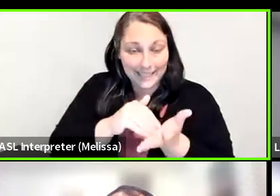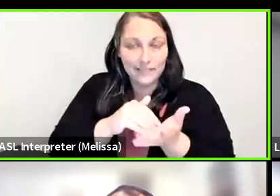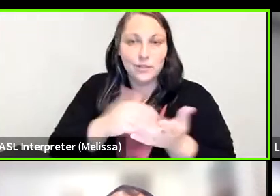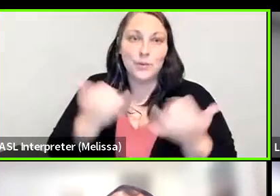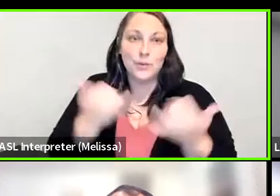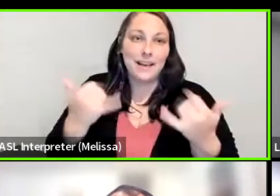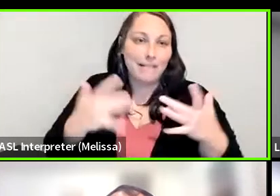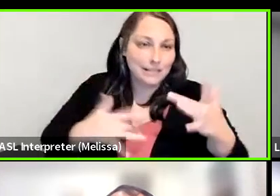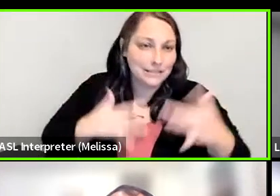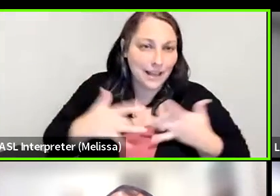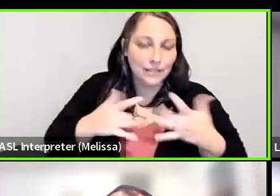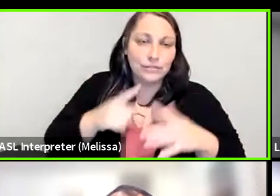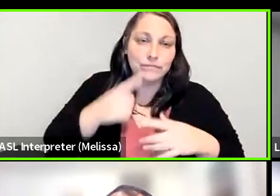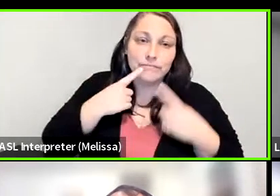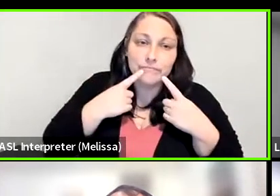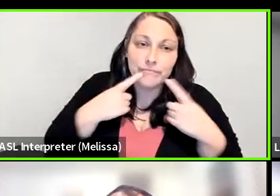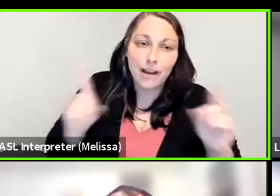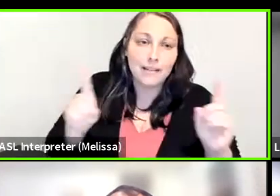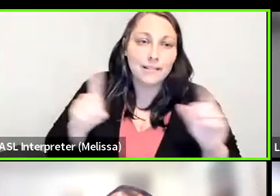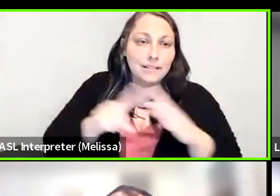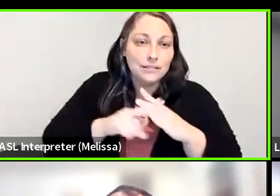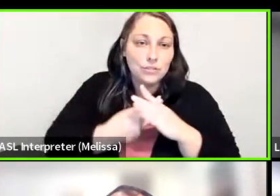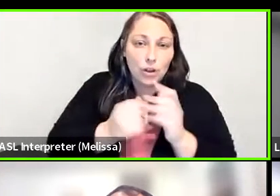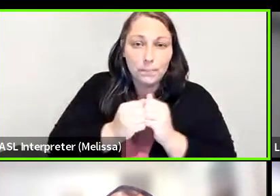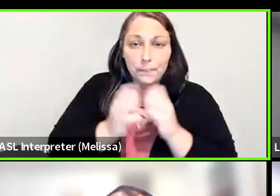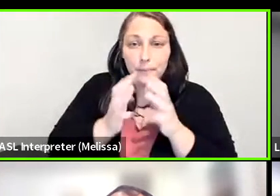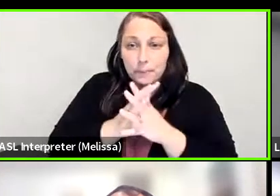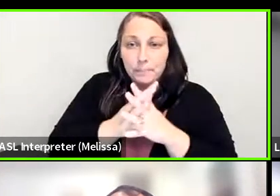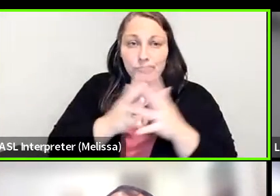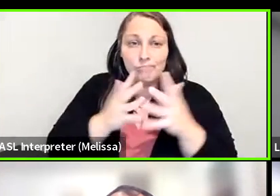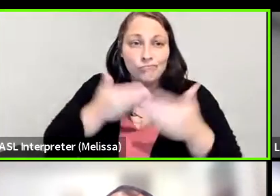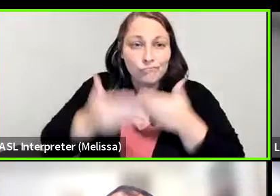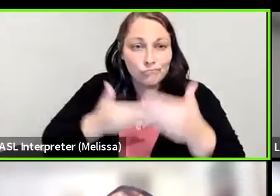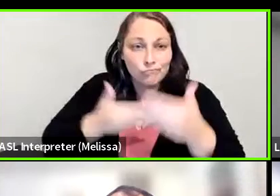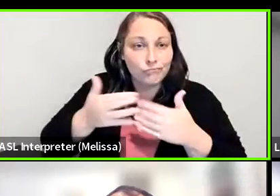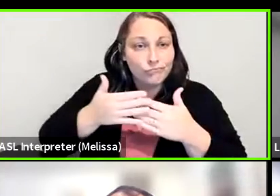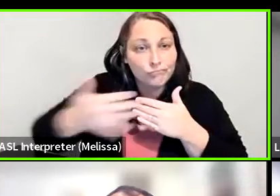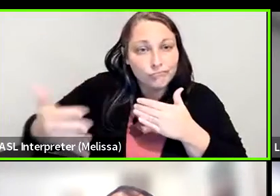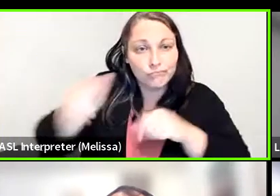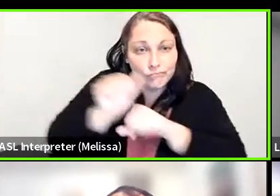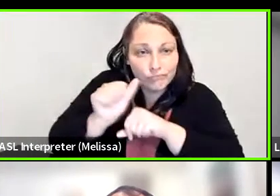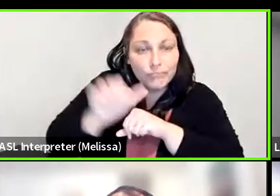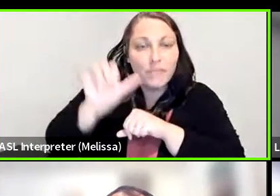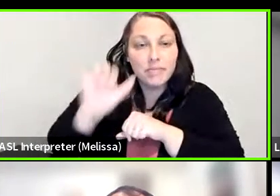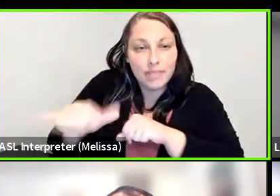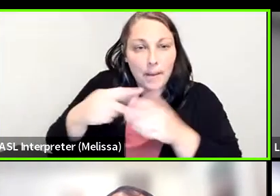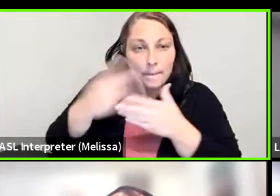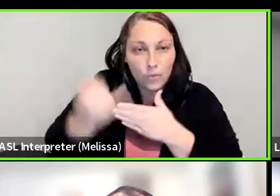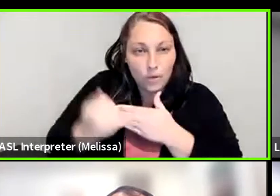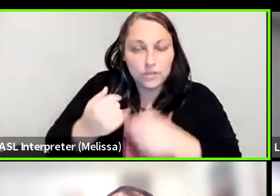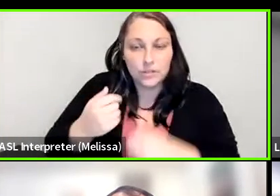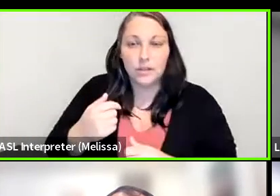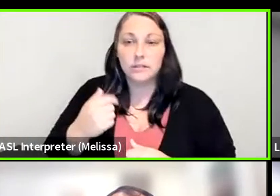moving. That first phase is multifamily and retail mixed use with some university space.